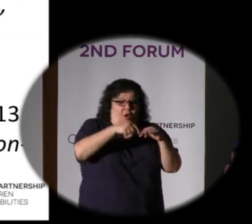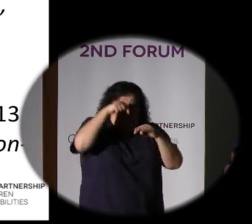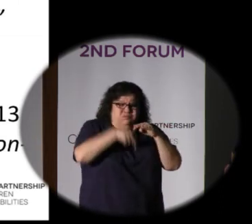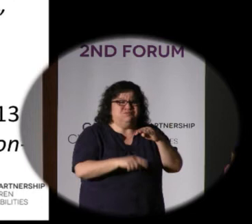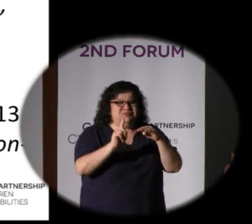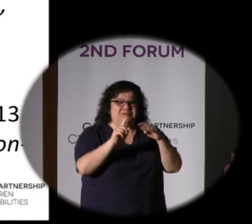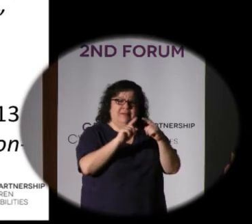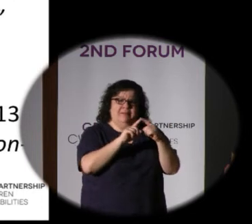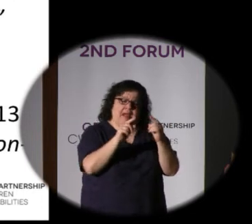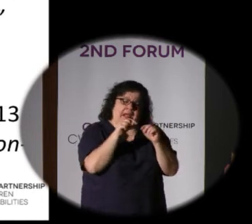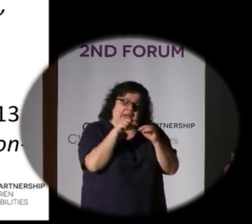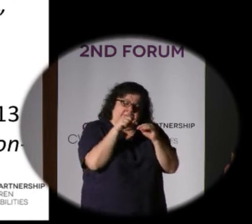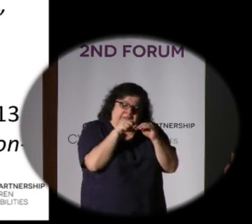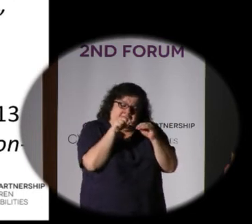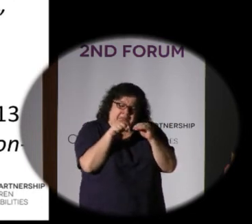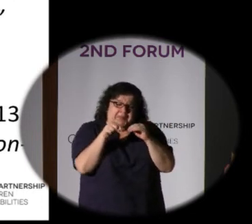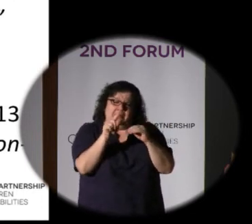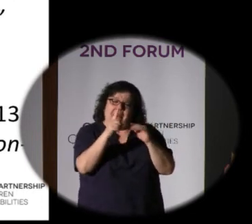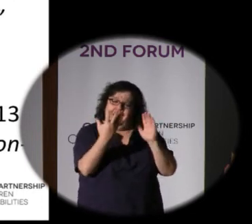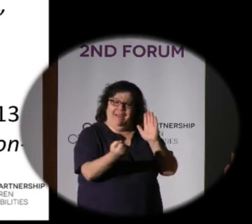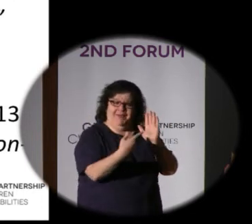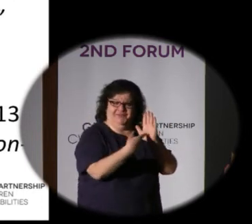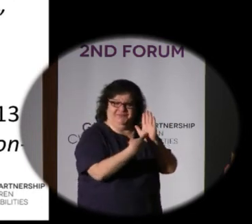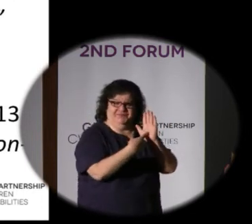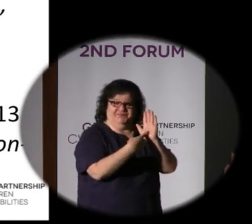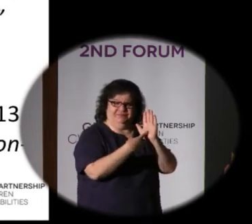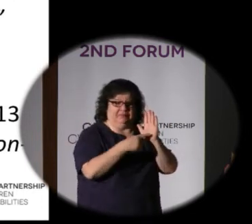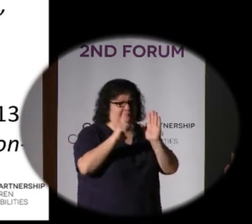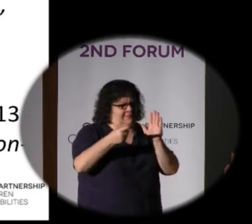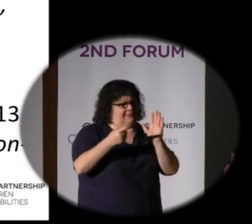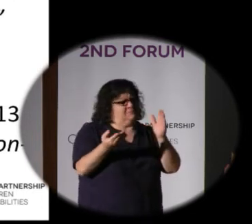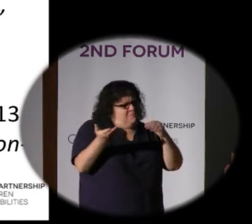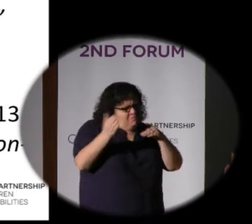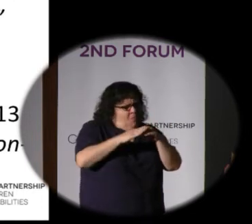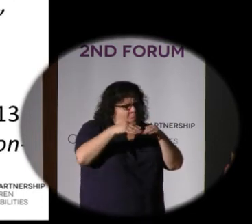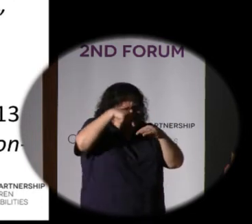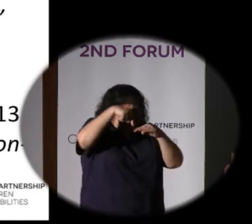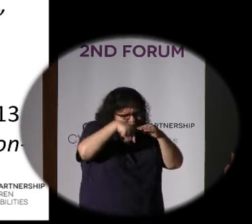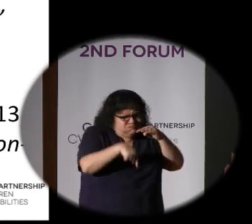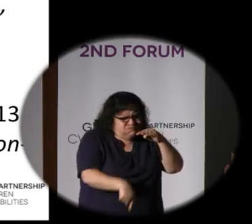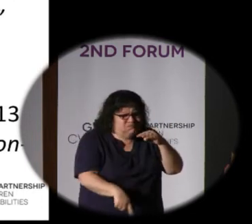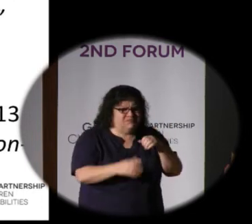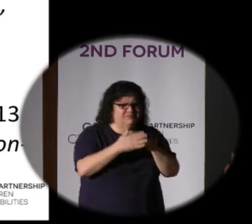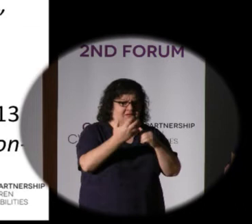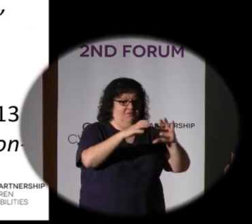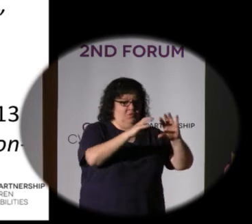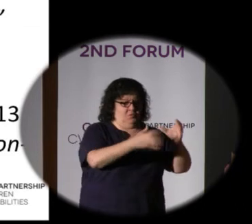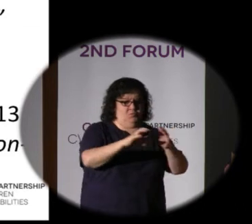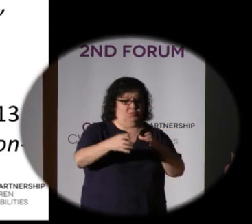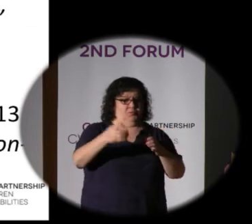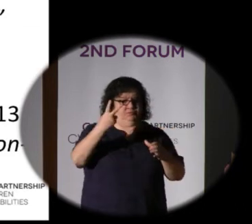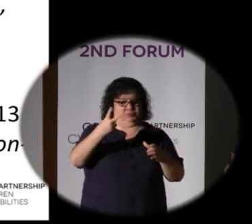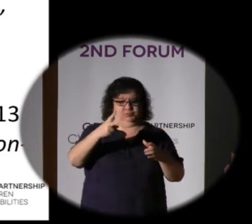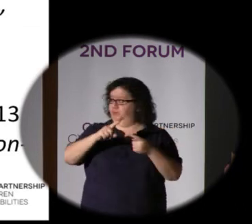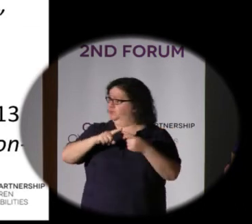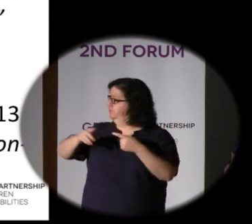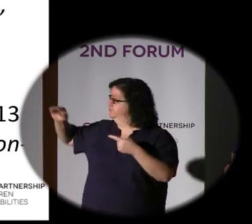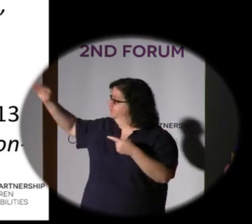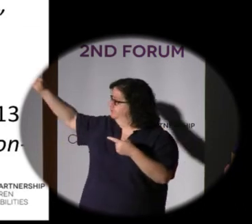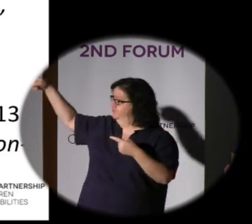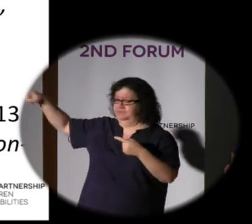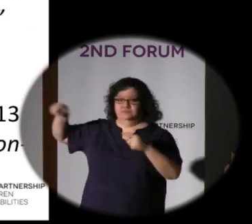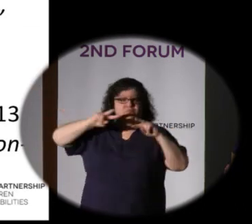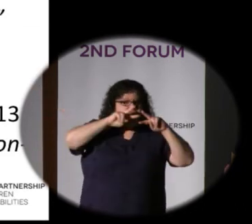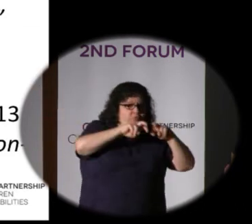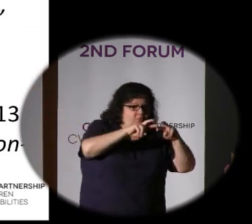within the task group, if you like. One really looking at a survey and mapping activity, and the second trying to build a bit more